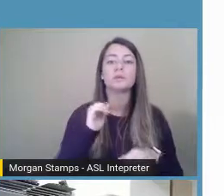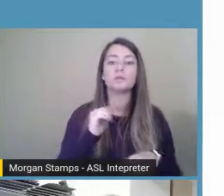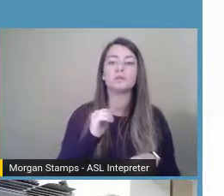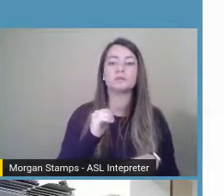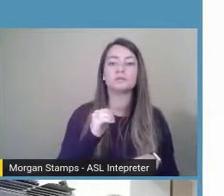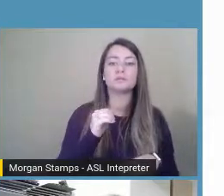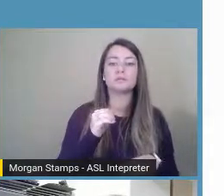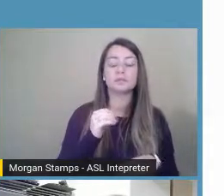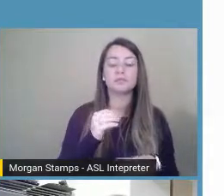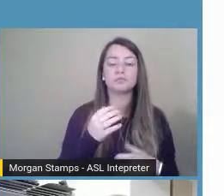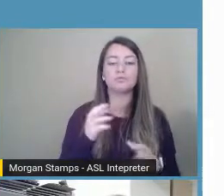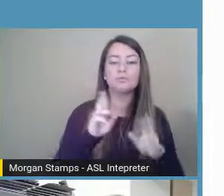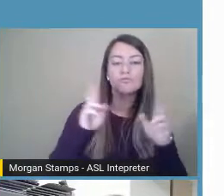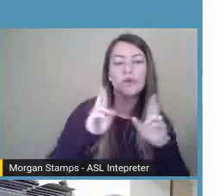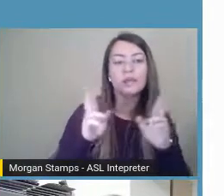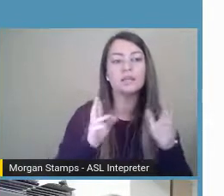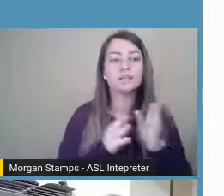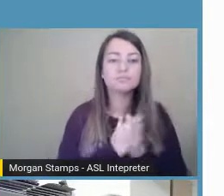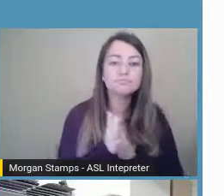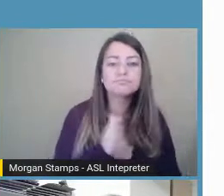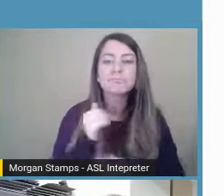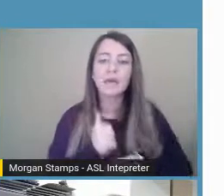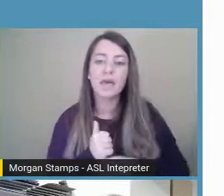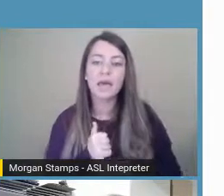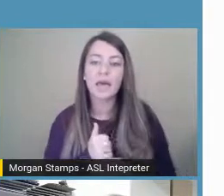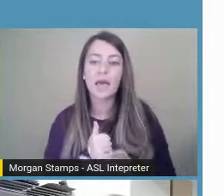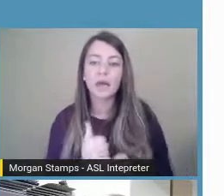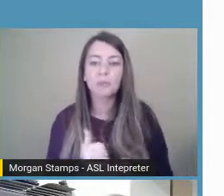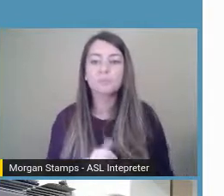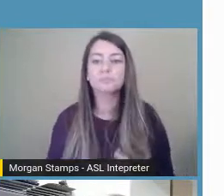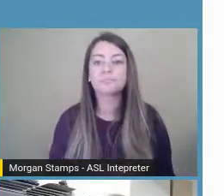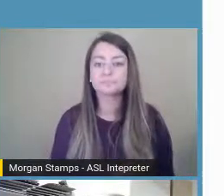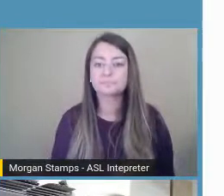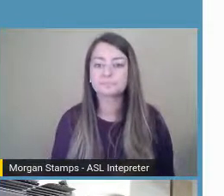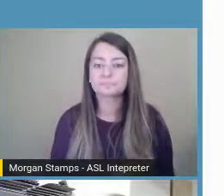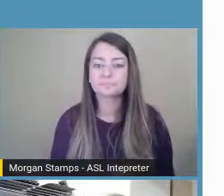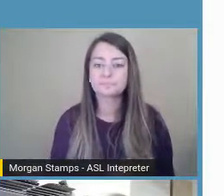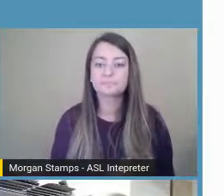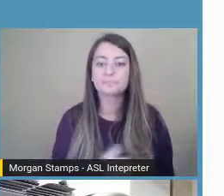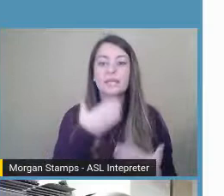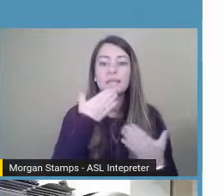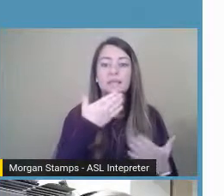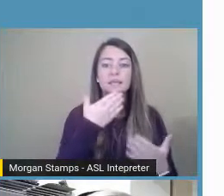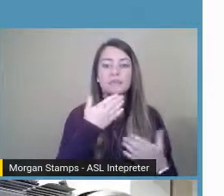be happy to field any questions during Q&A today or offline.